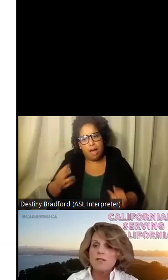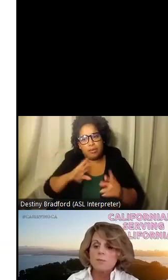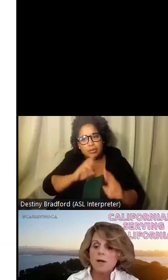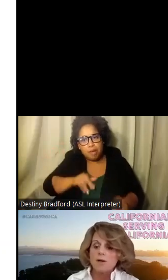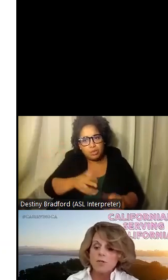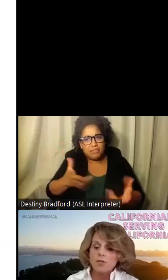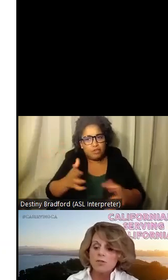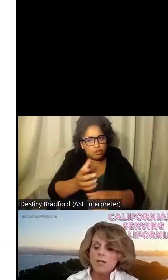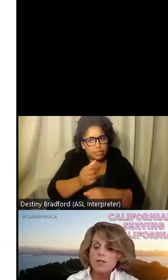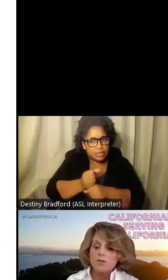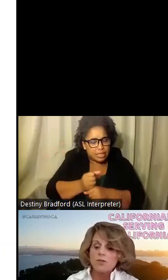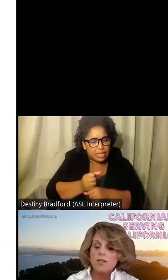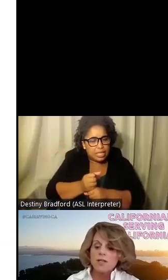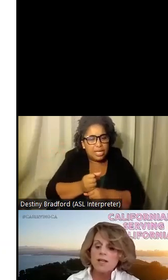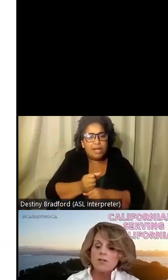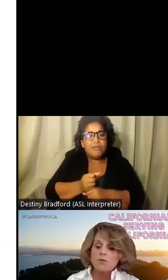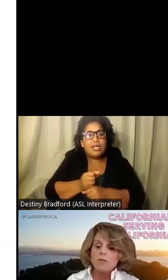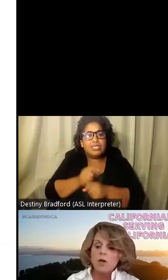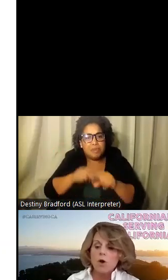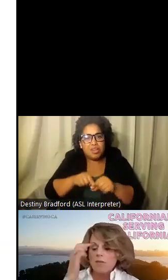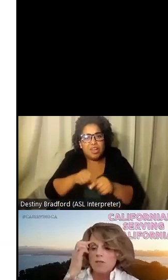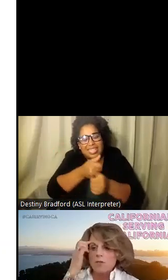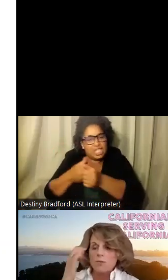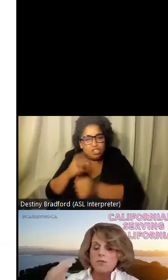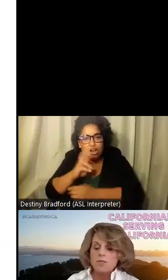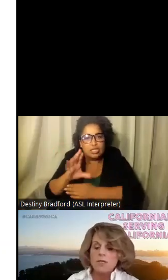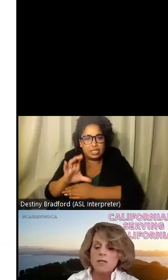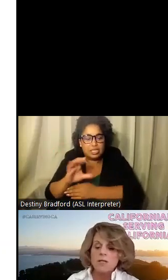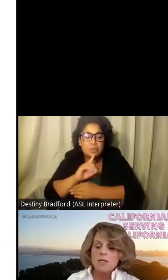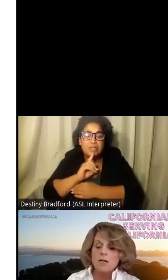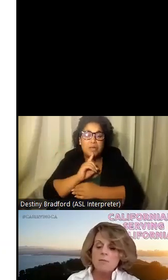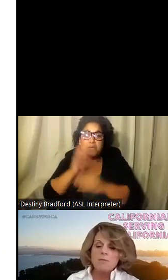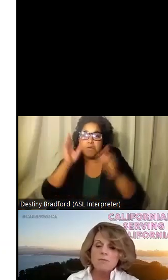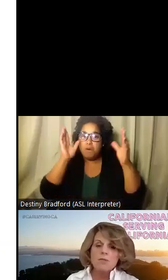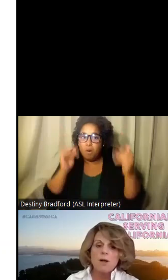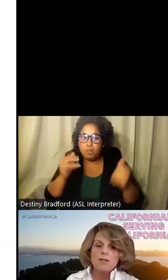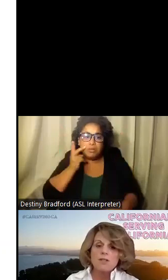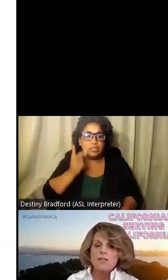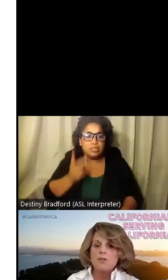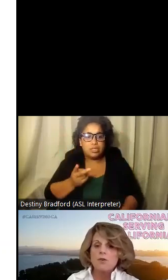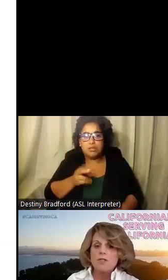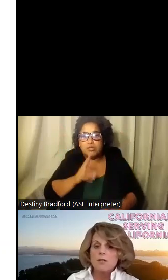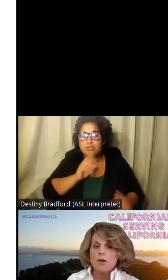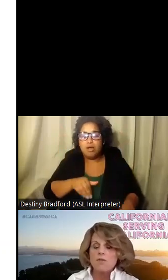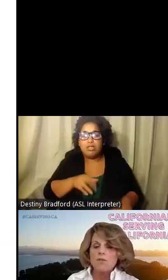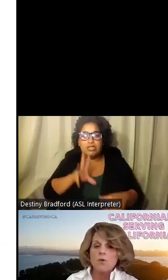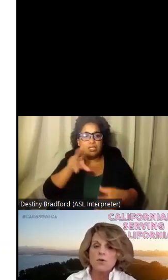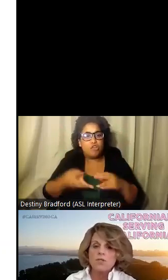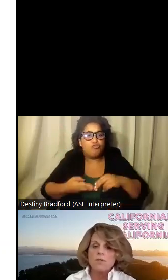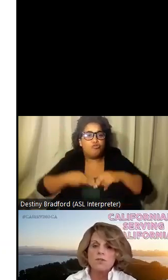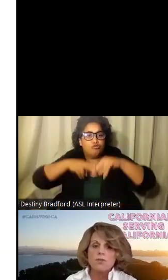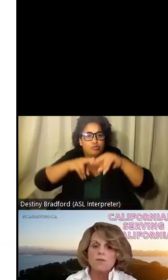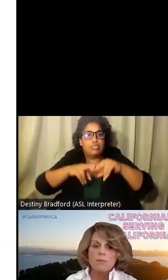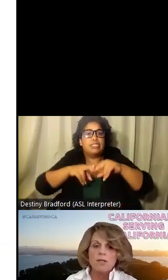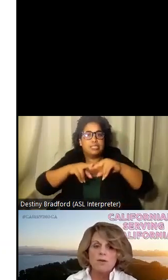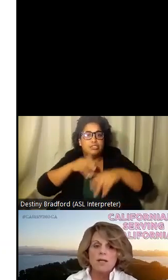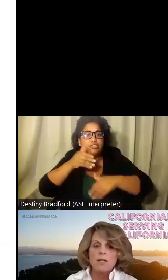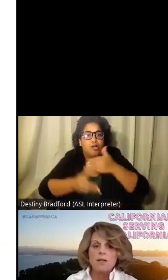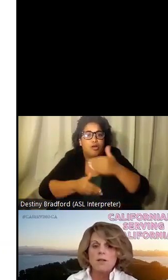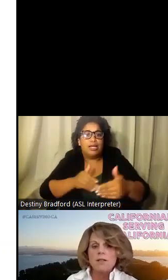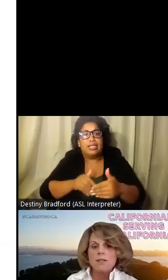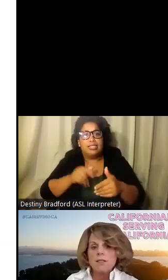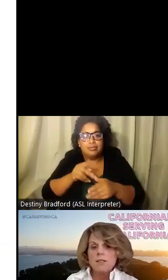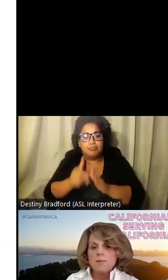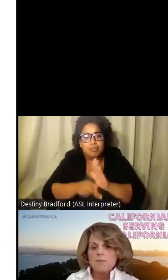have received by regional center and are really hoping to see responses increasing over the course of the survey